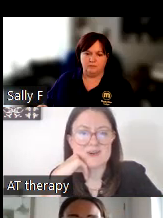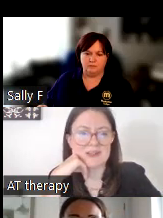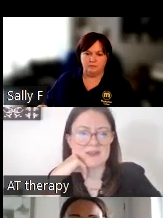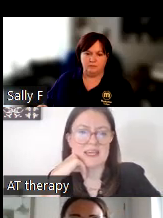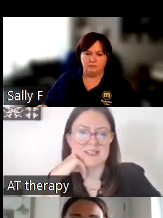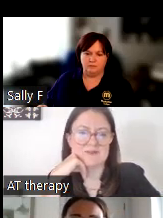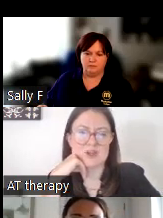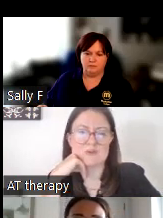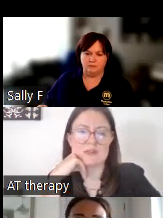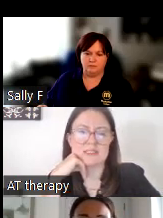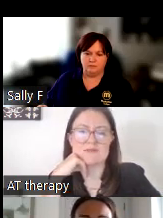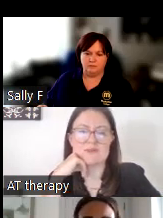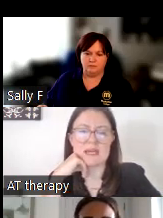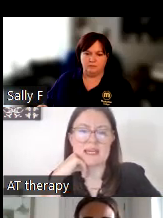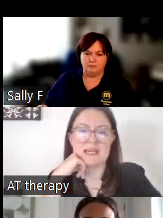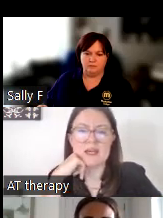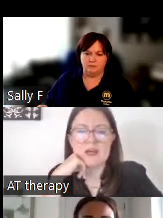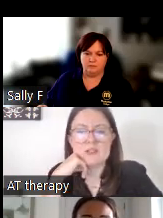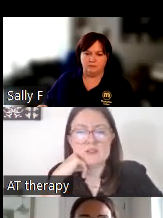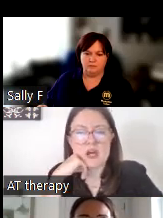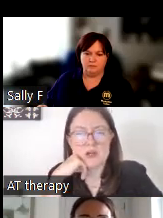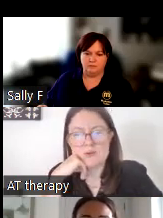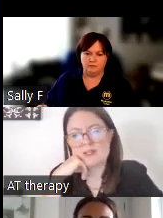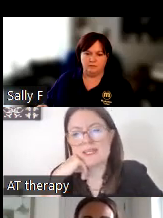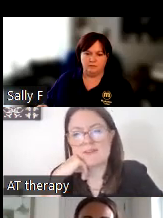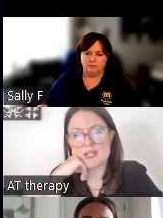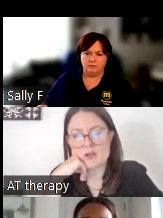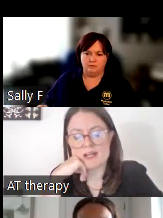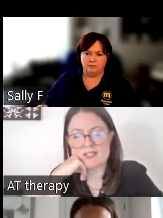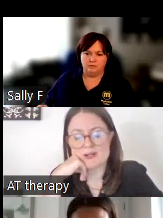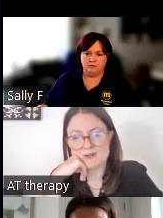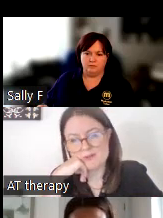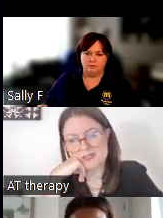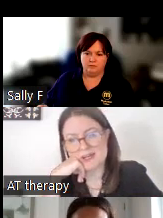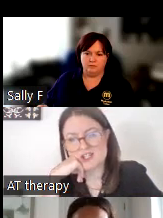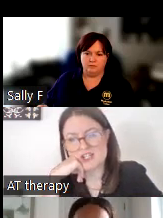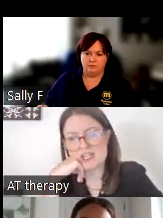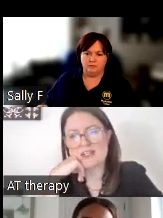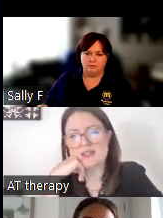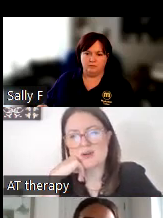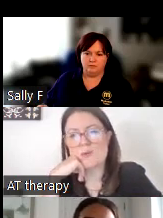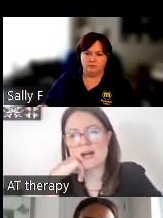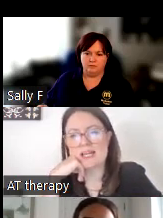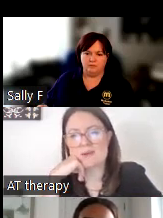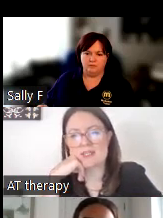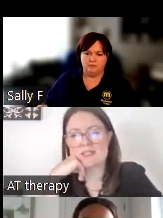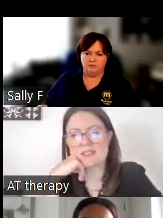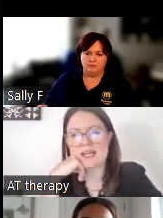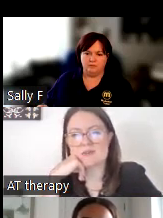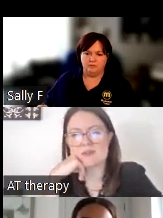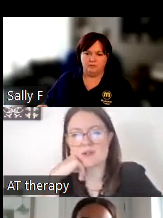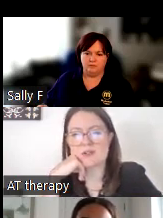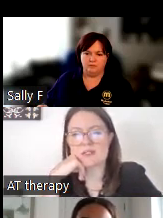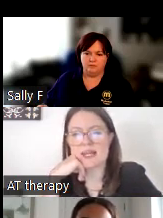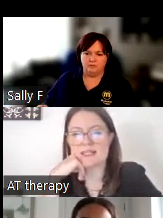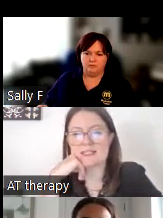and controlling the pace of verbal delivery. So if we go back to our other big question, why am I using